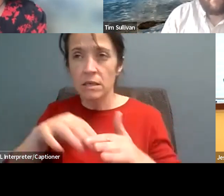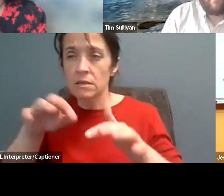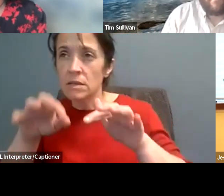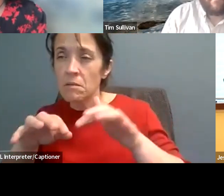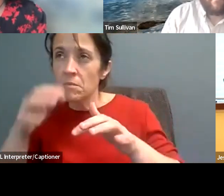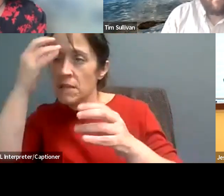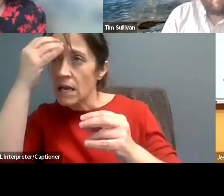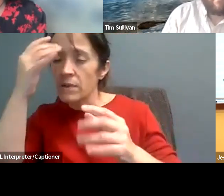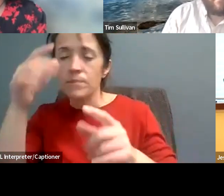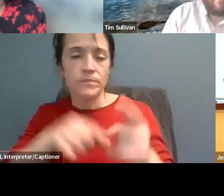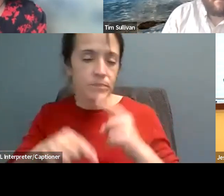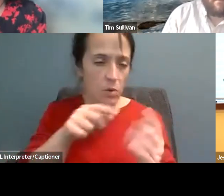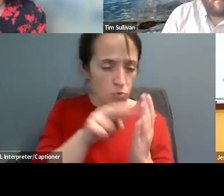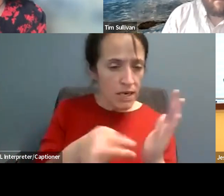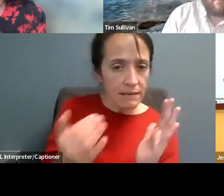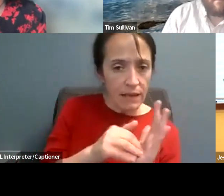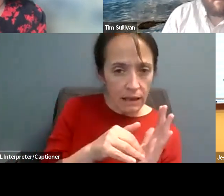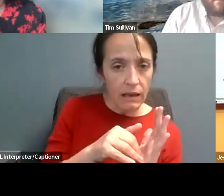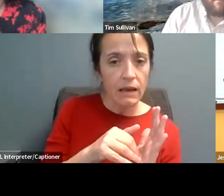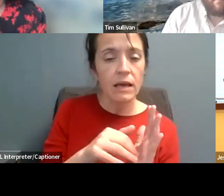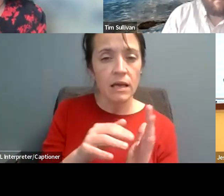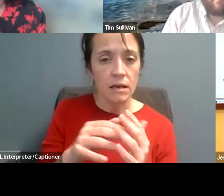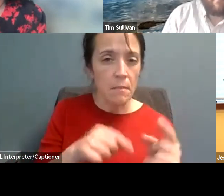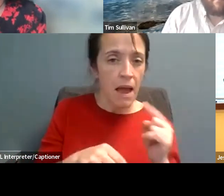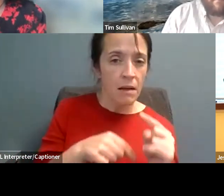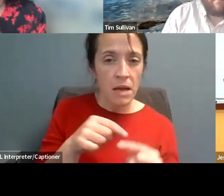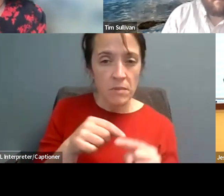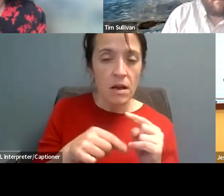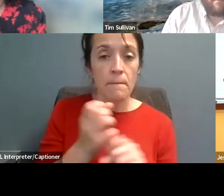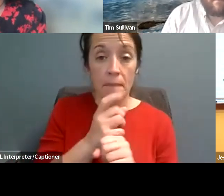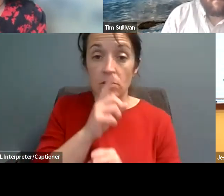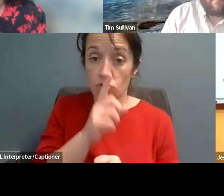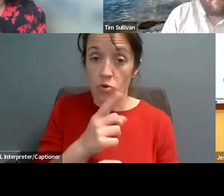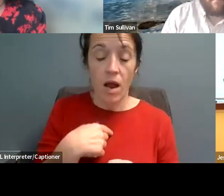reread sections of the document just to make sure that I fully understood what my state